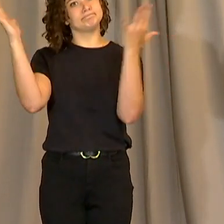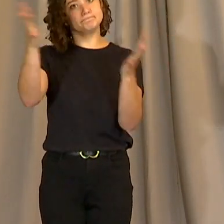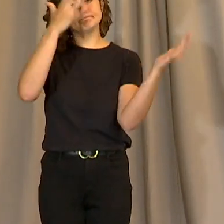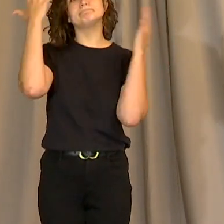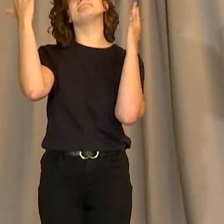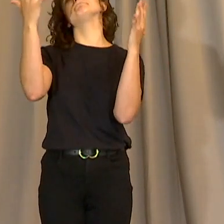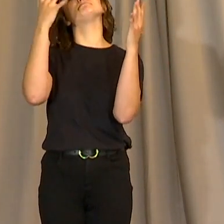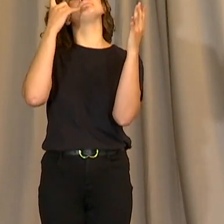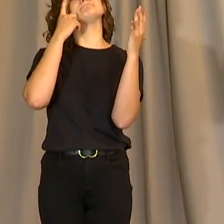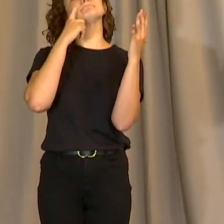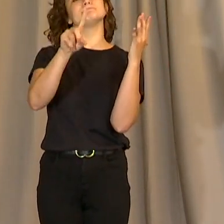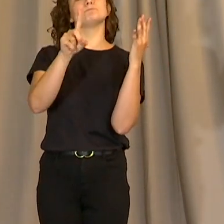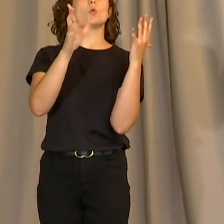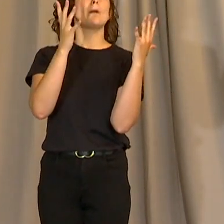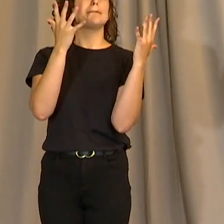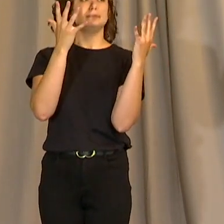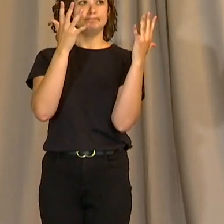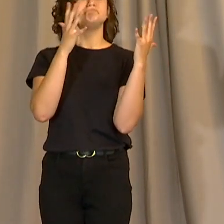applause